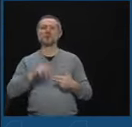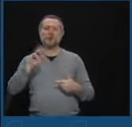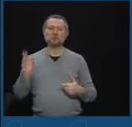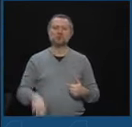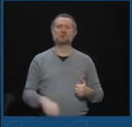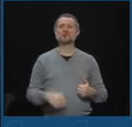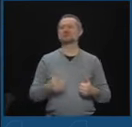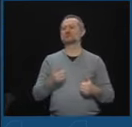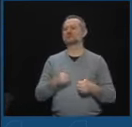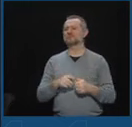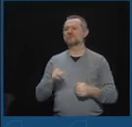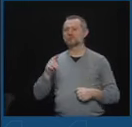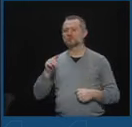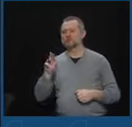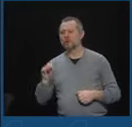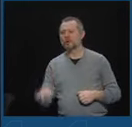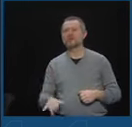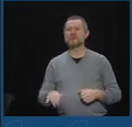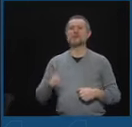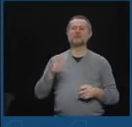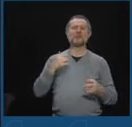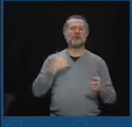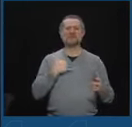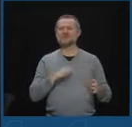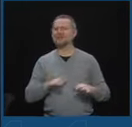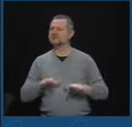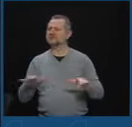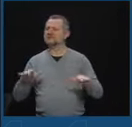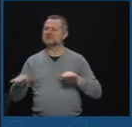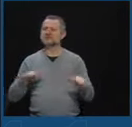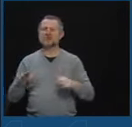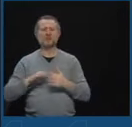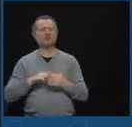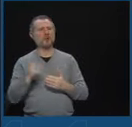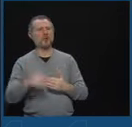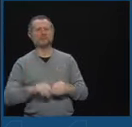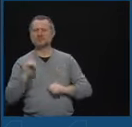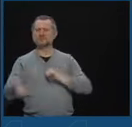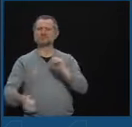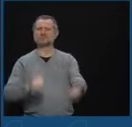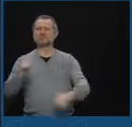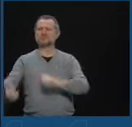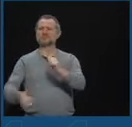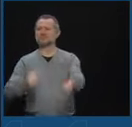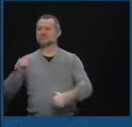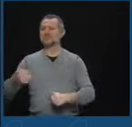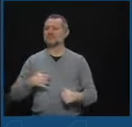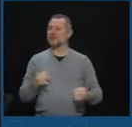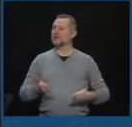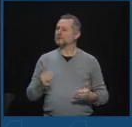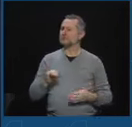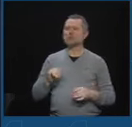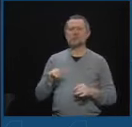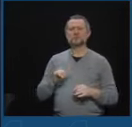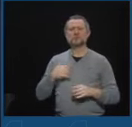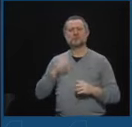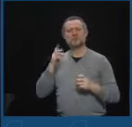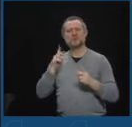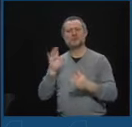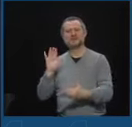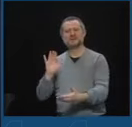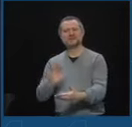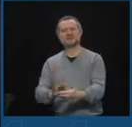spread out these programs. And to see that it's not just happening here, but this is the place we're gonna start driving down those crime numbers,